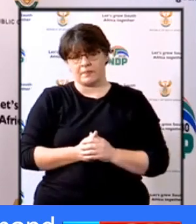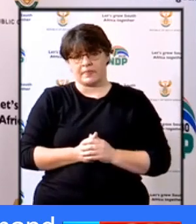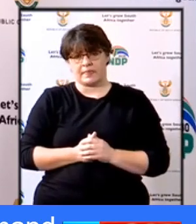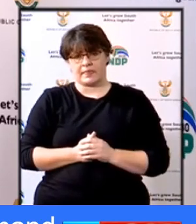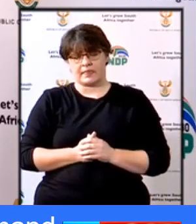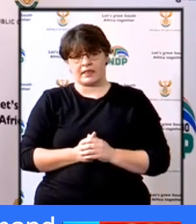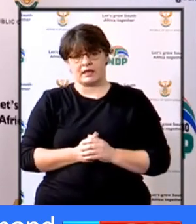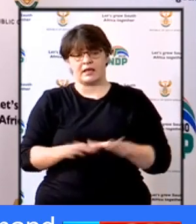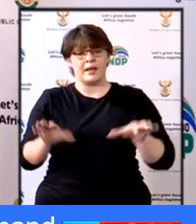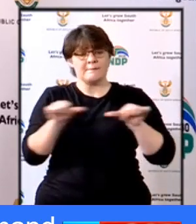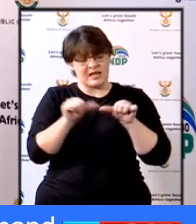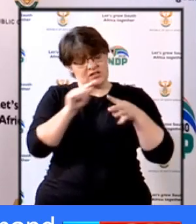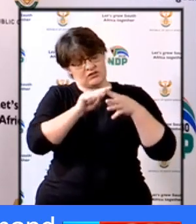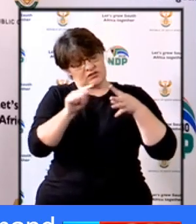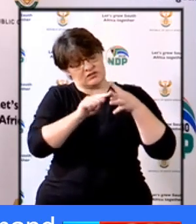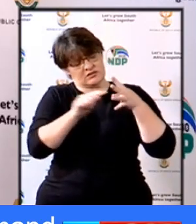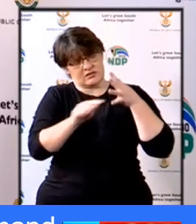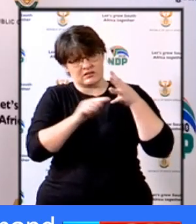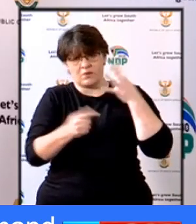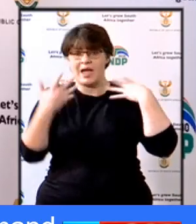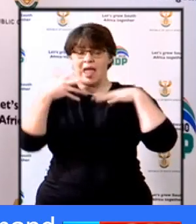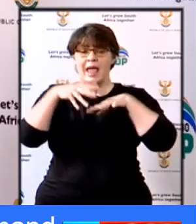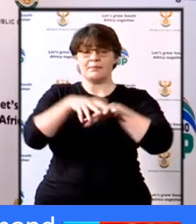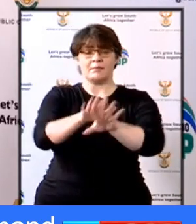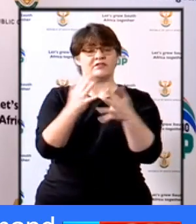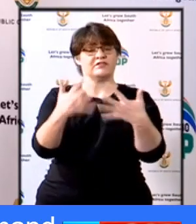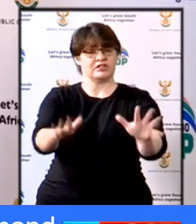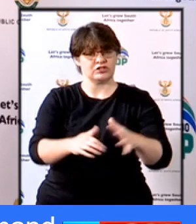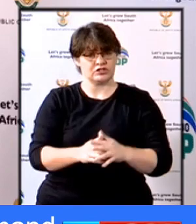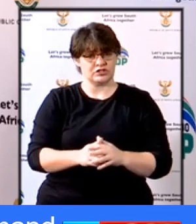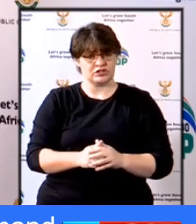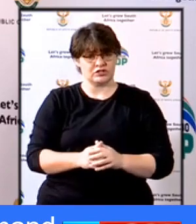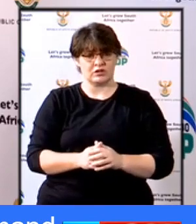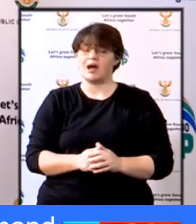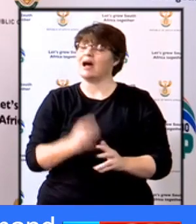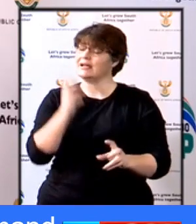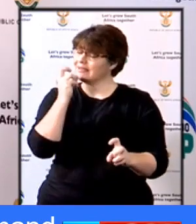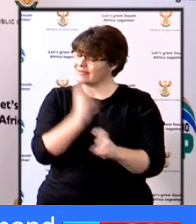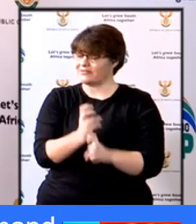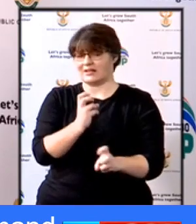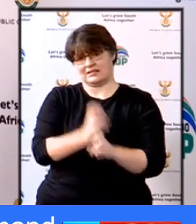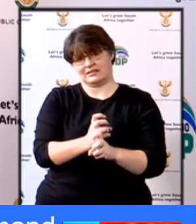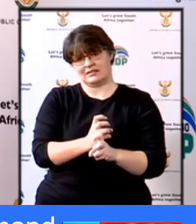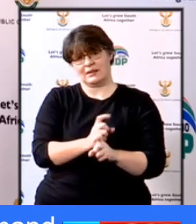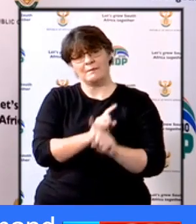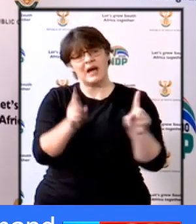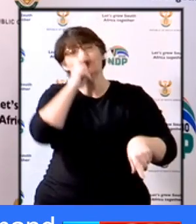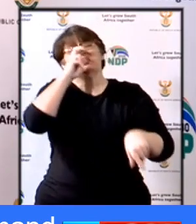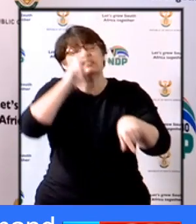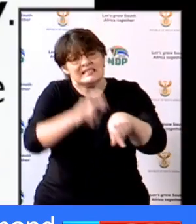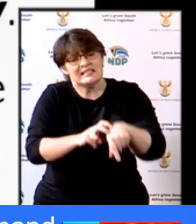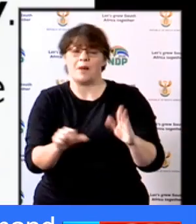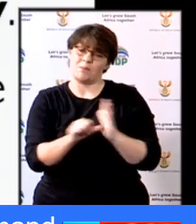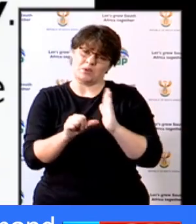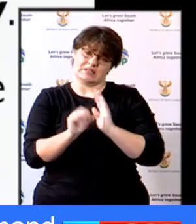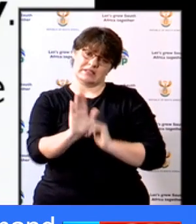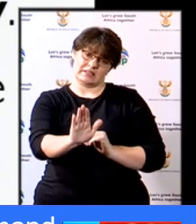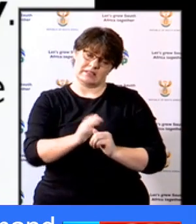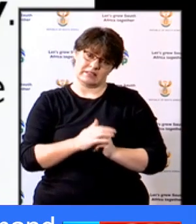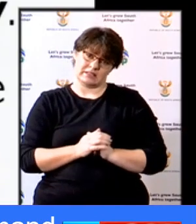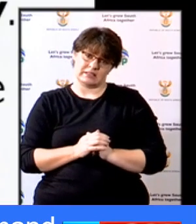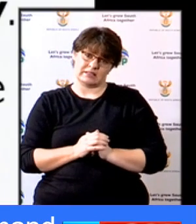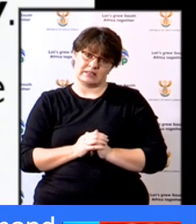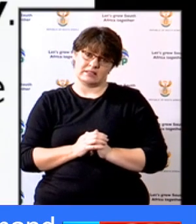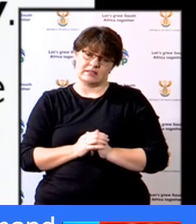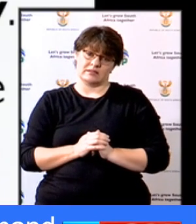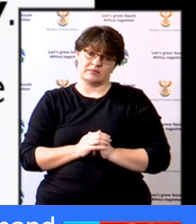All the measures we have implemented are difficult but necessary. We